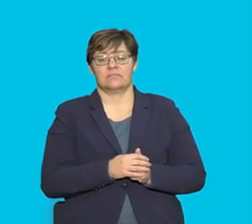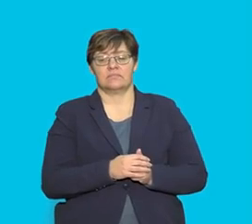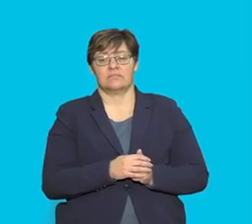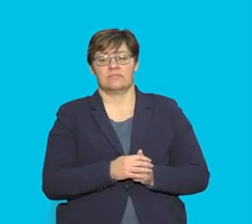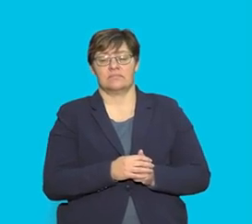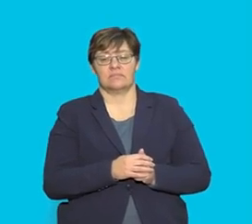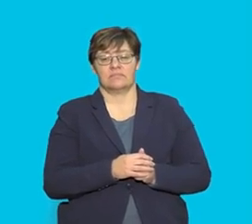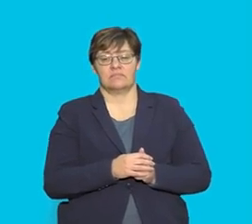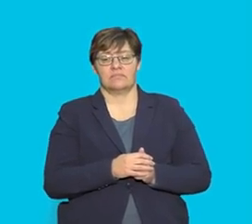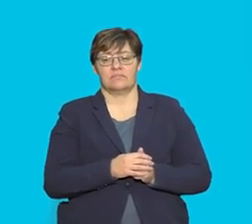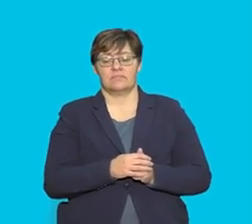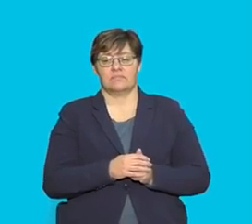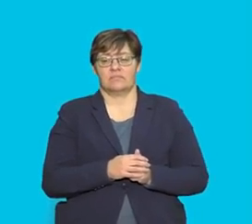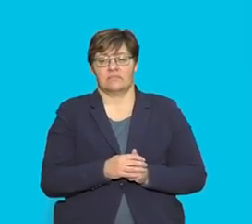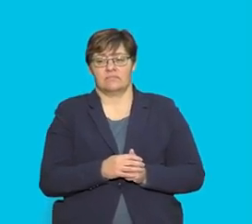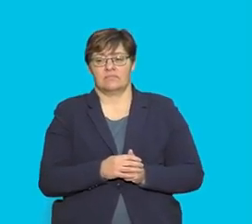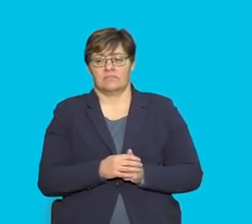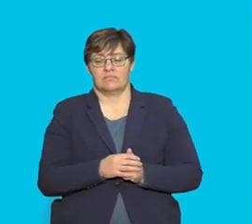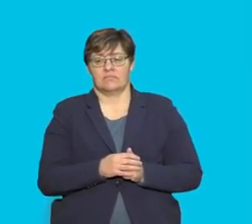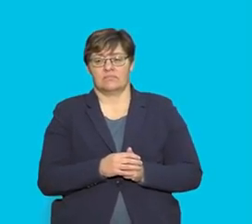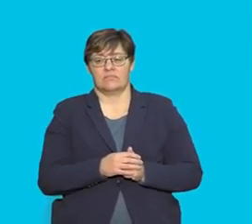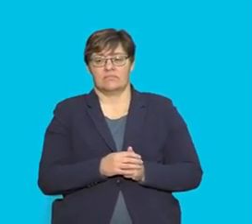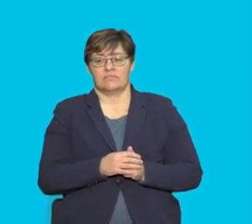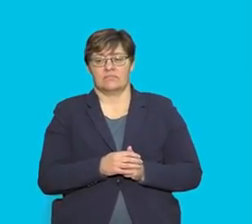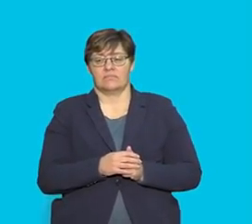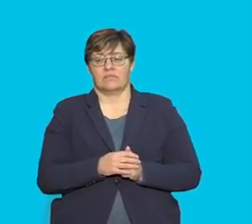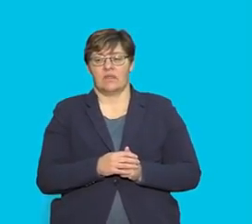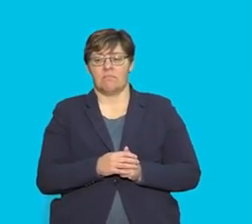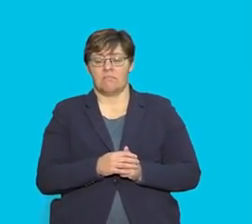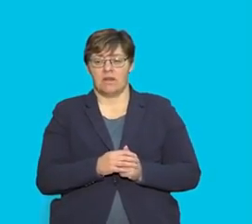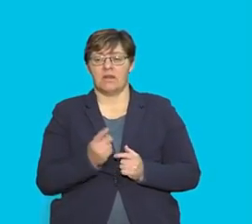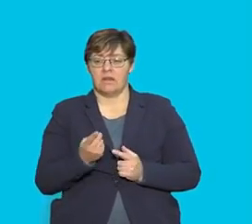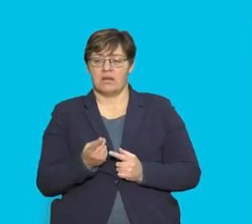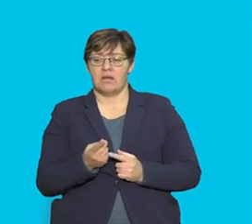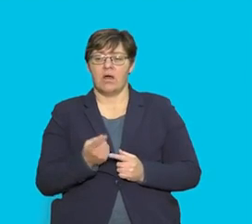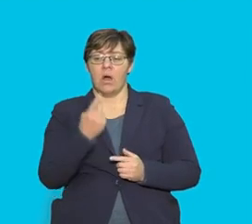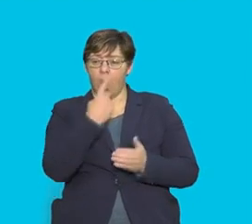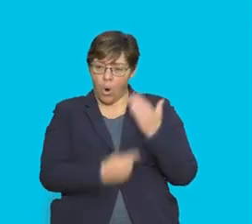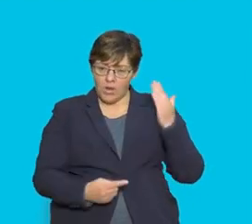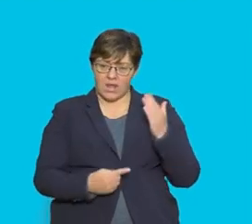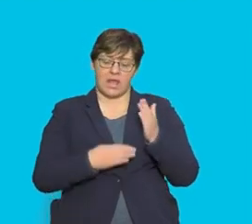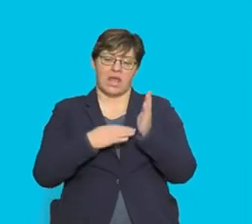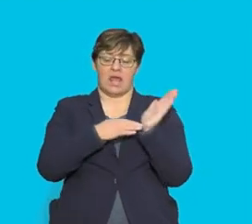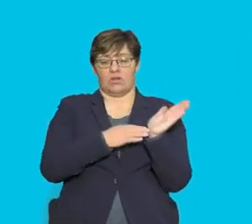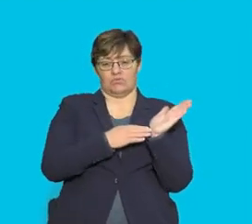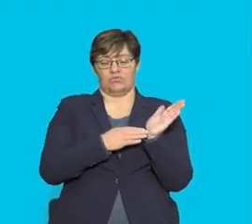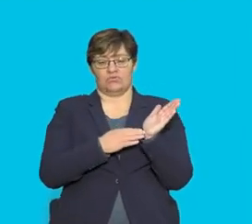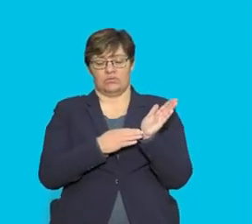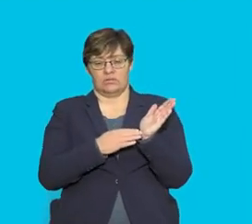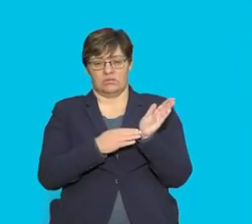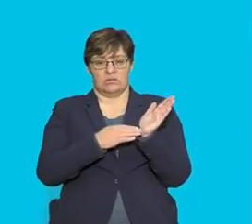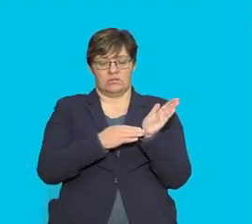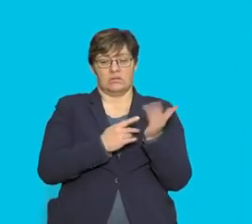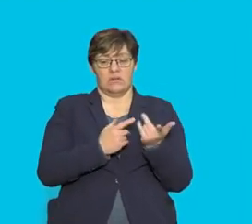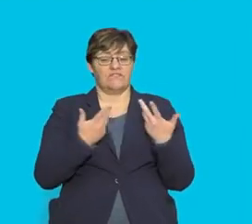angles, right? The only angles you have are acute angles only, right, in that